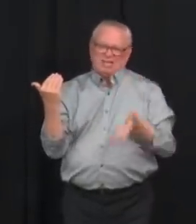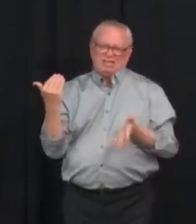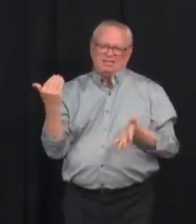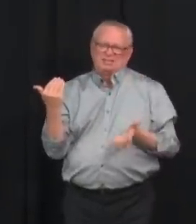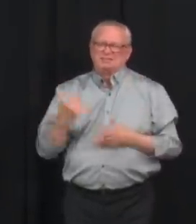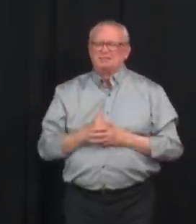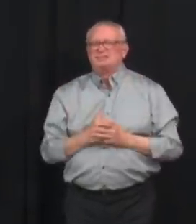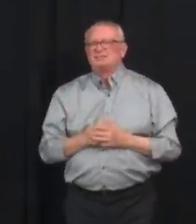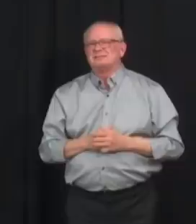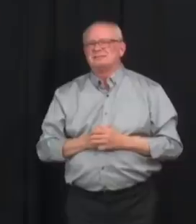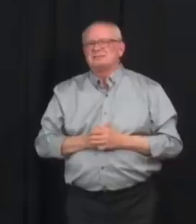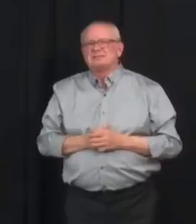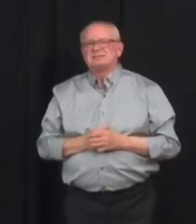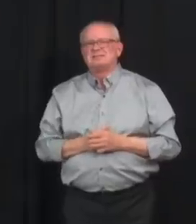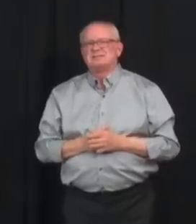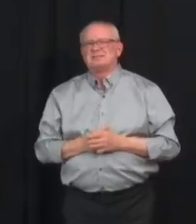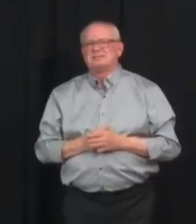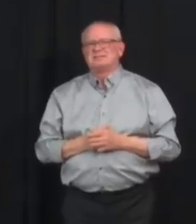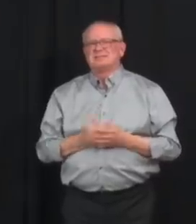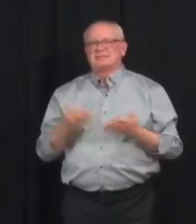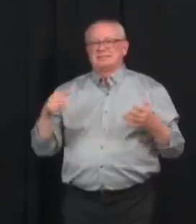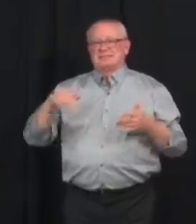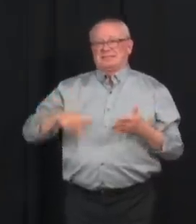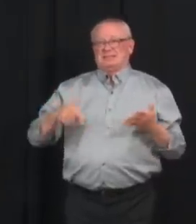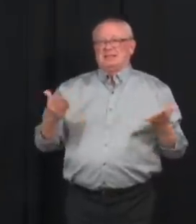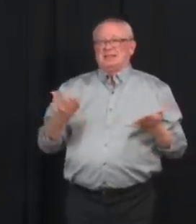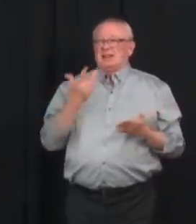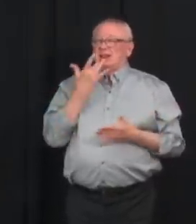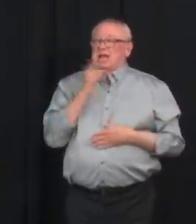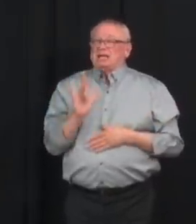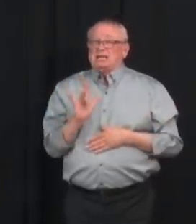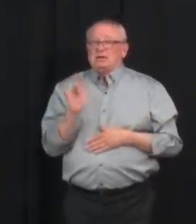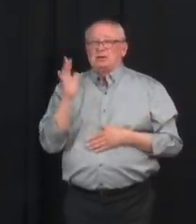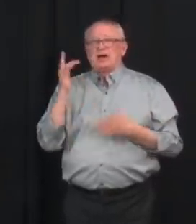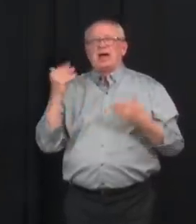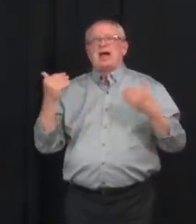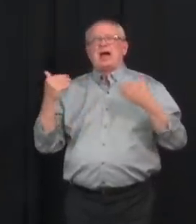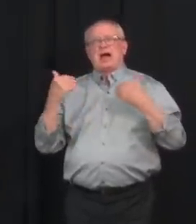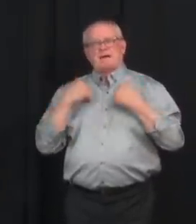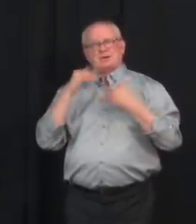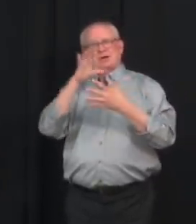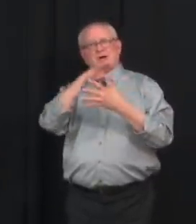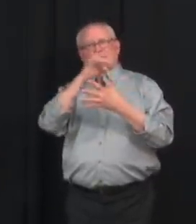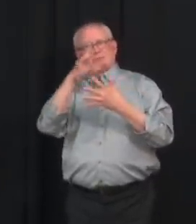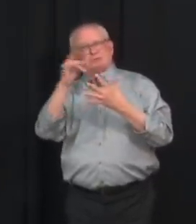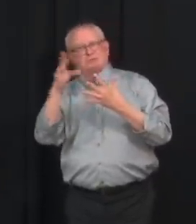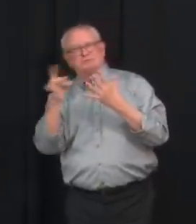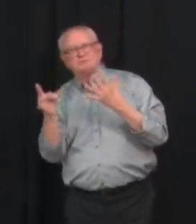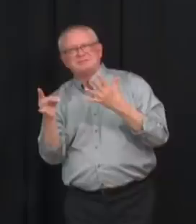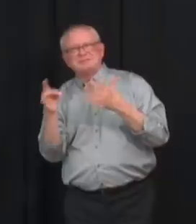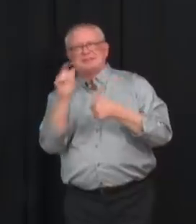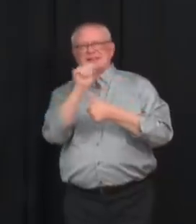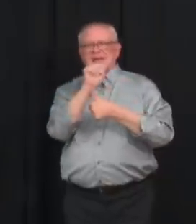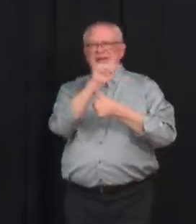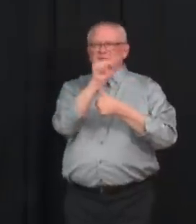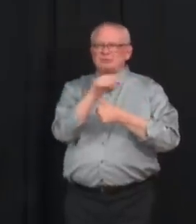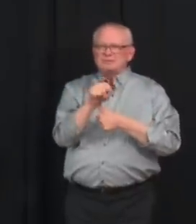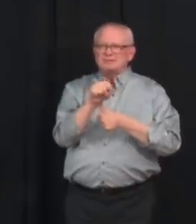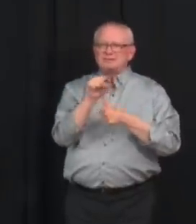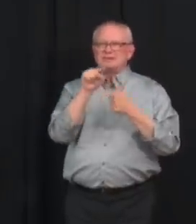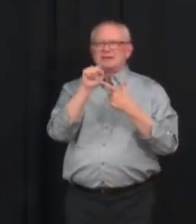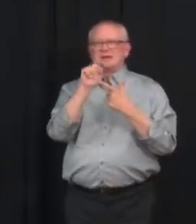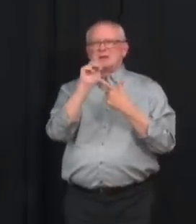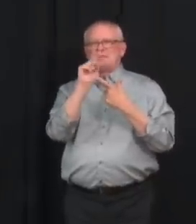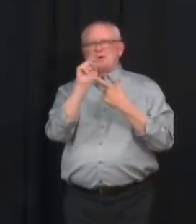the very fortunate situation where mRNA and AstraZeneca vaccines are both available, and there will not be a delay in